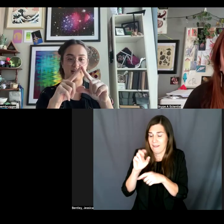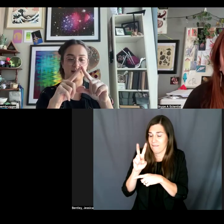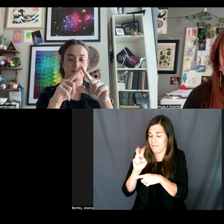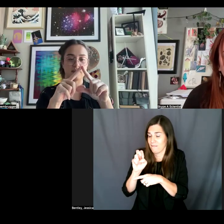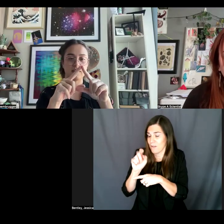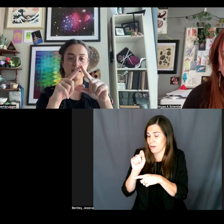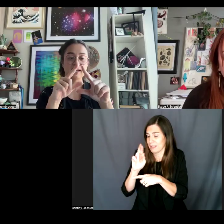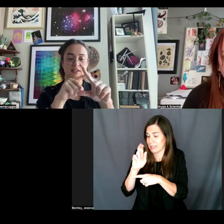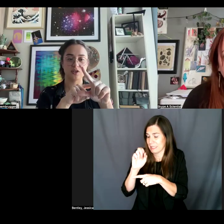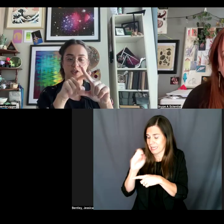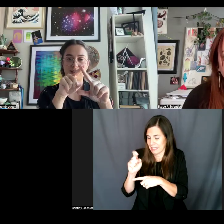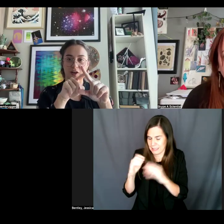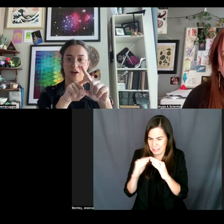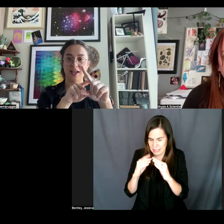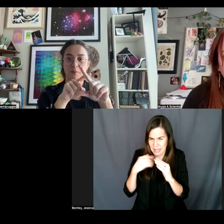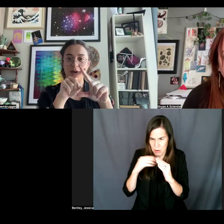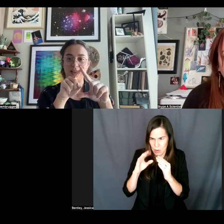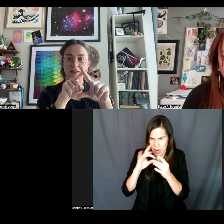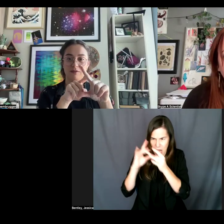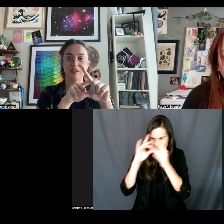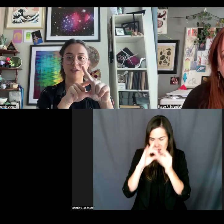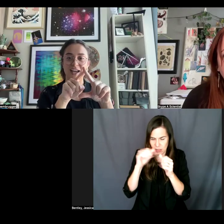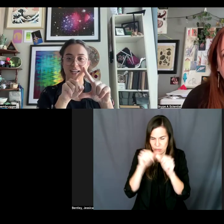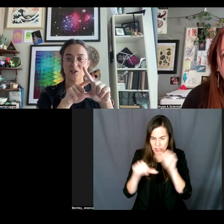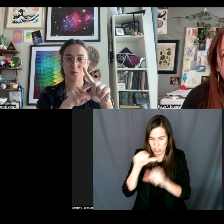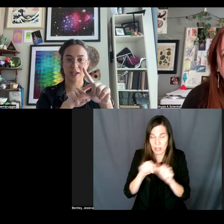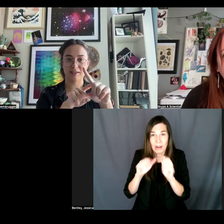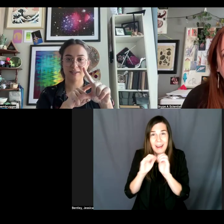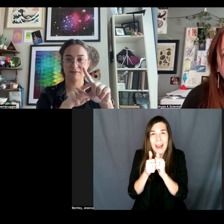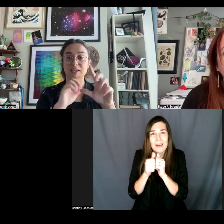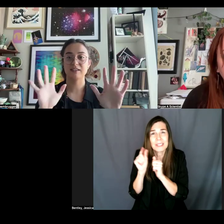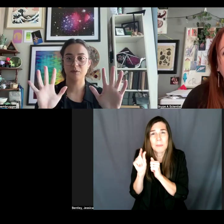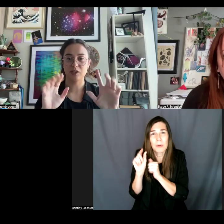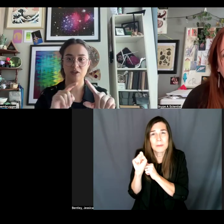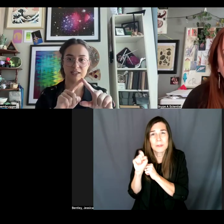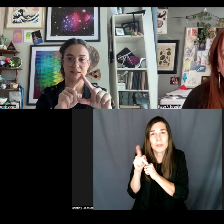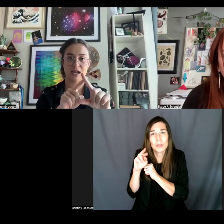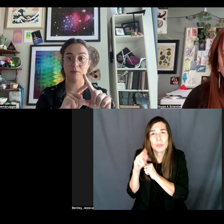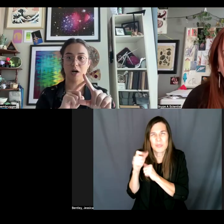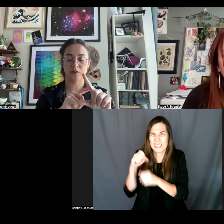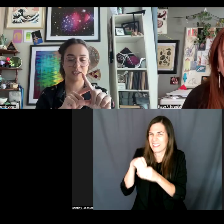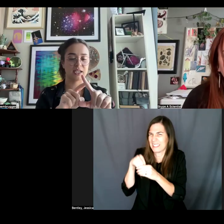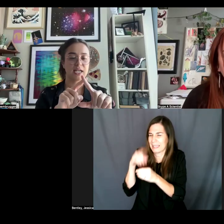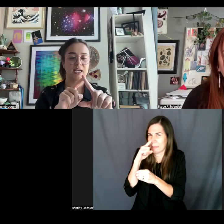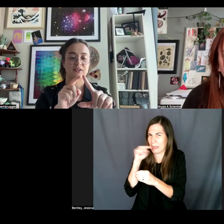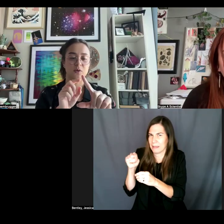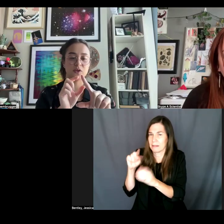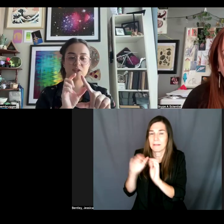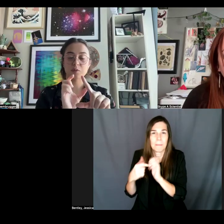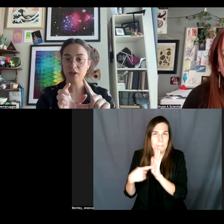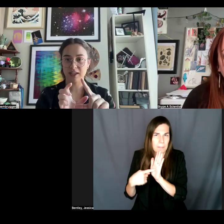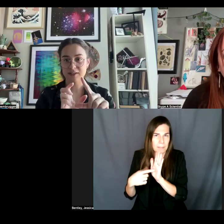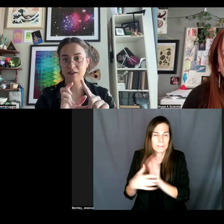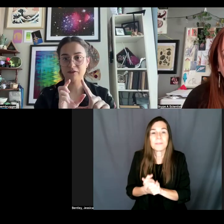was connected to each other by little tiny springs in the simulation. This is how we modeled it. So